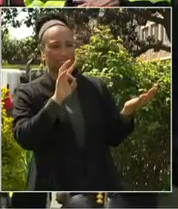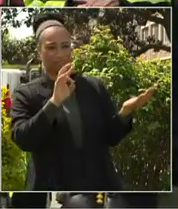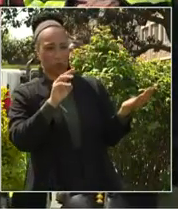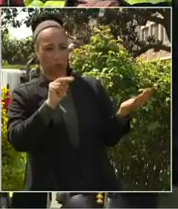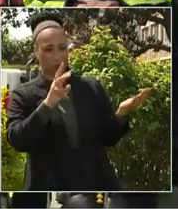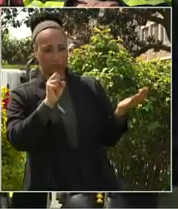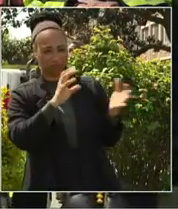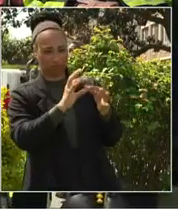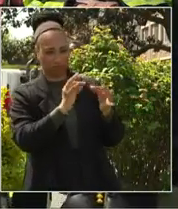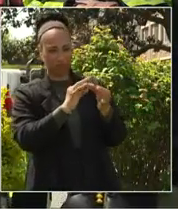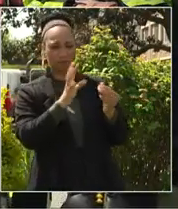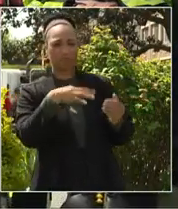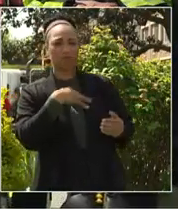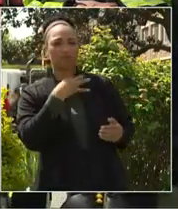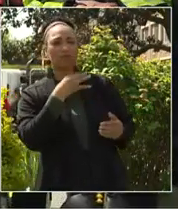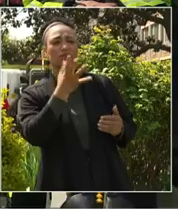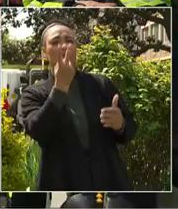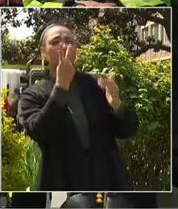impact public safety?